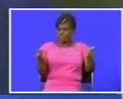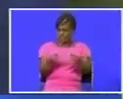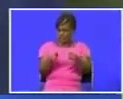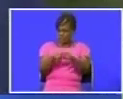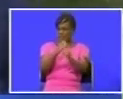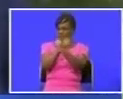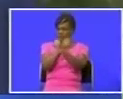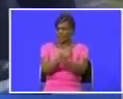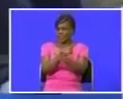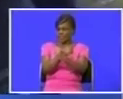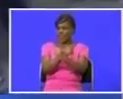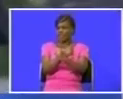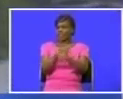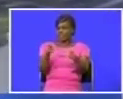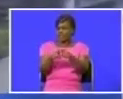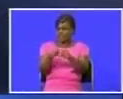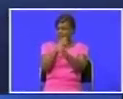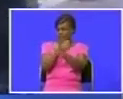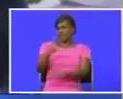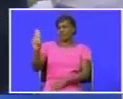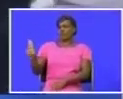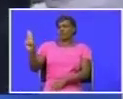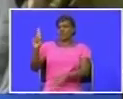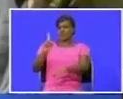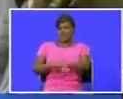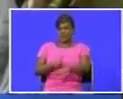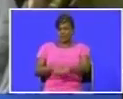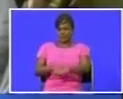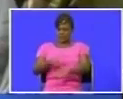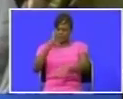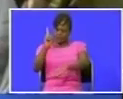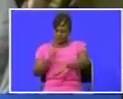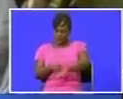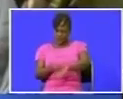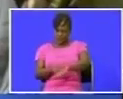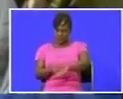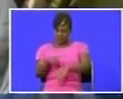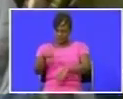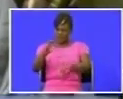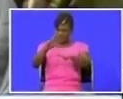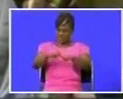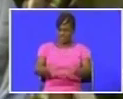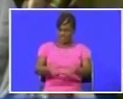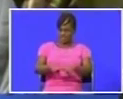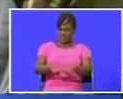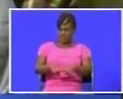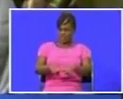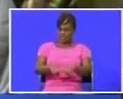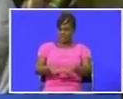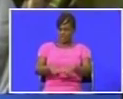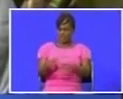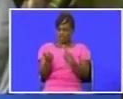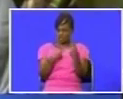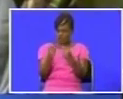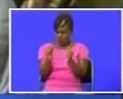defending Ruto as was shown in Uhuru Kenyatta's defense. When he also sits down to talk with